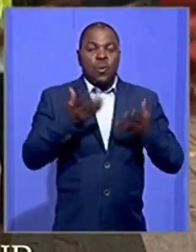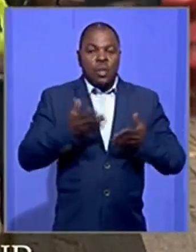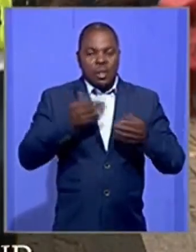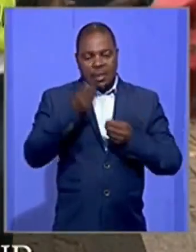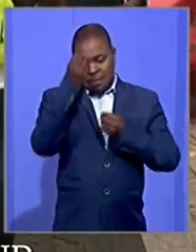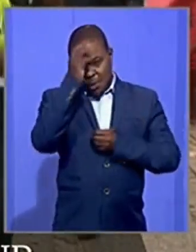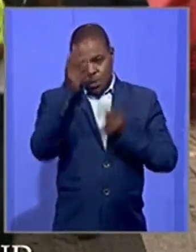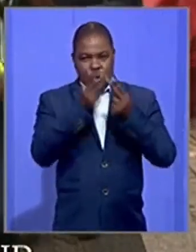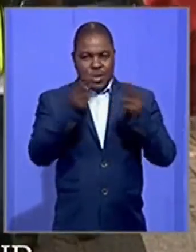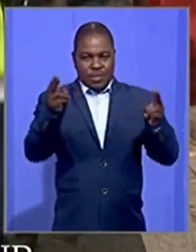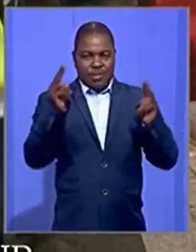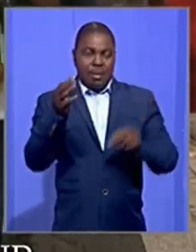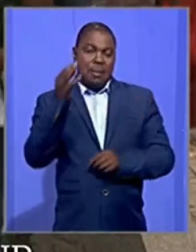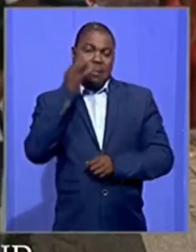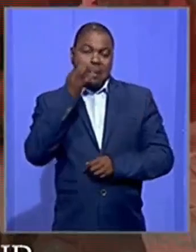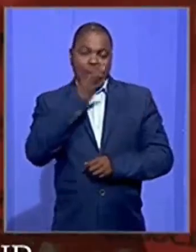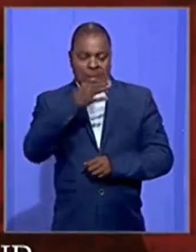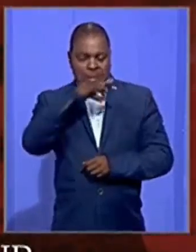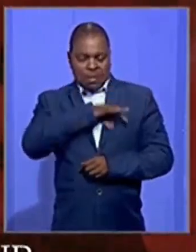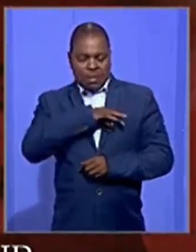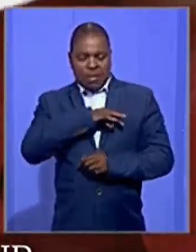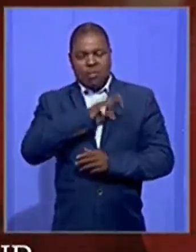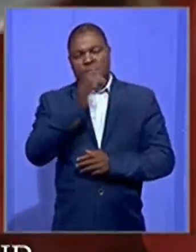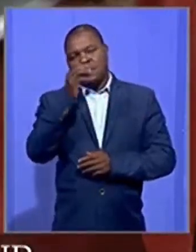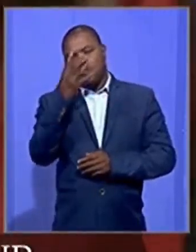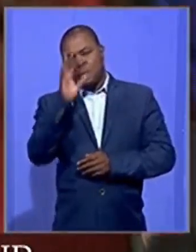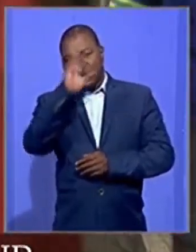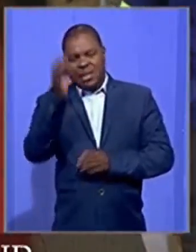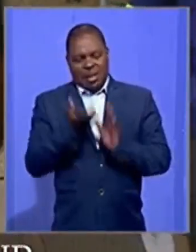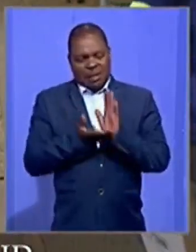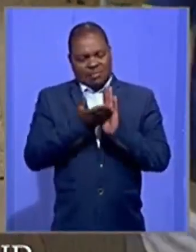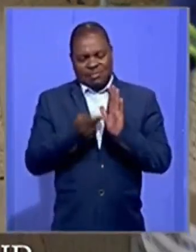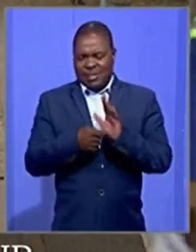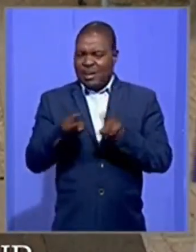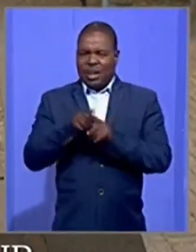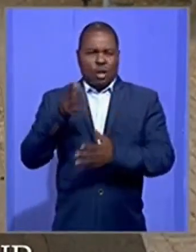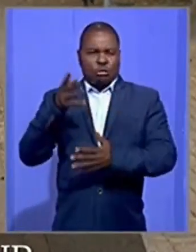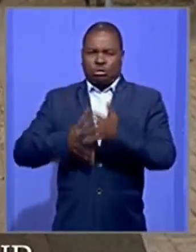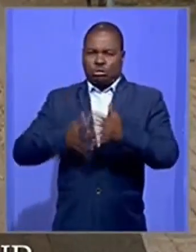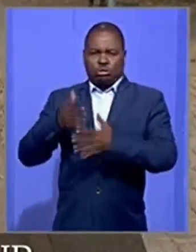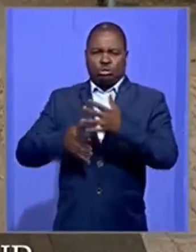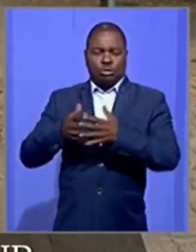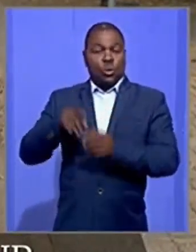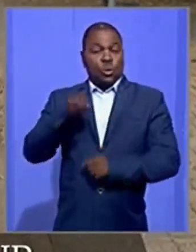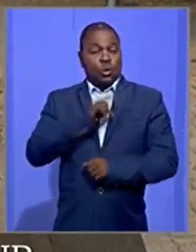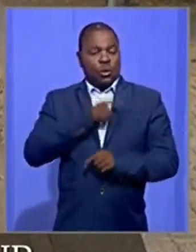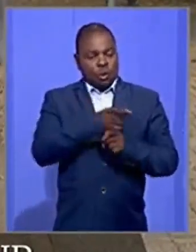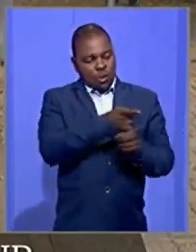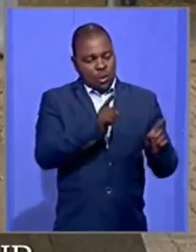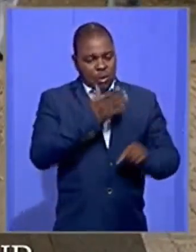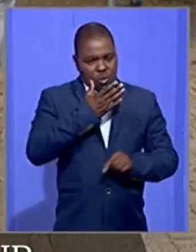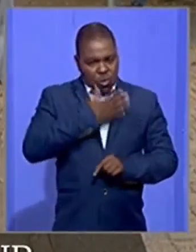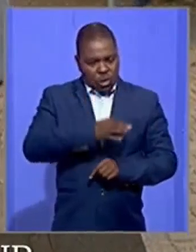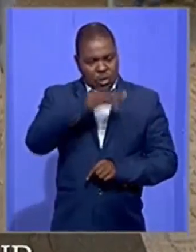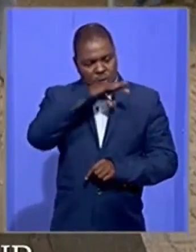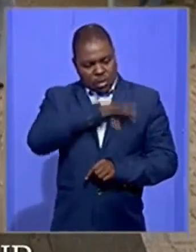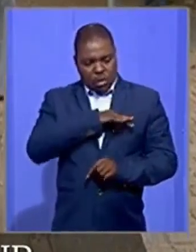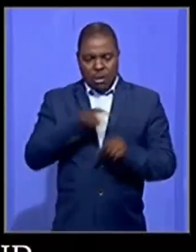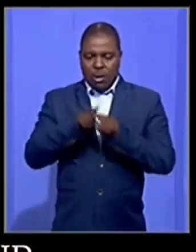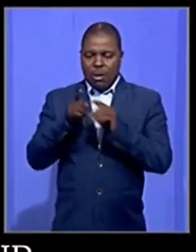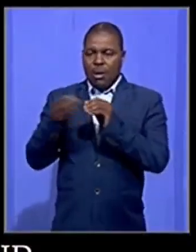ba re motlhatloso ka diperesente di le 4 o rebolwang ke setheo ke motlae ka gonne ba batla motlhatloso o kwa godimo ga